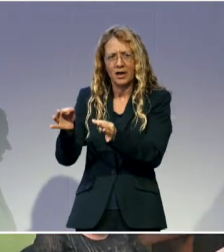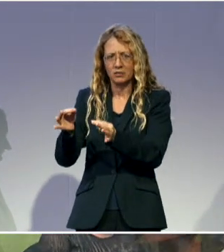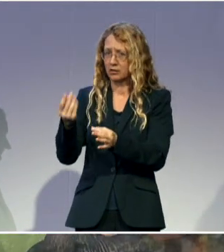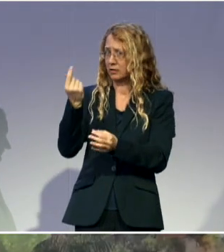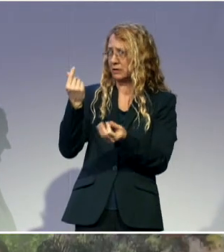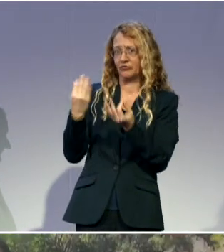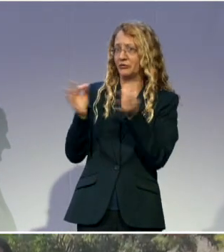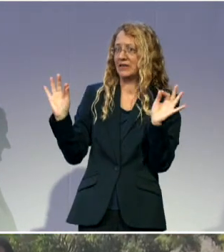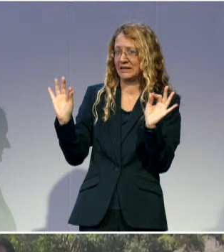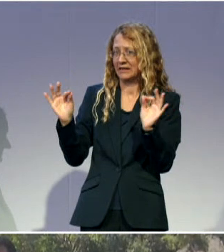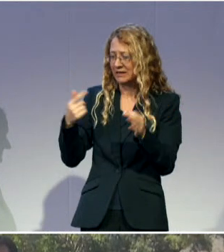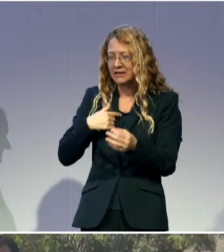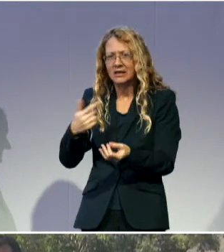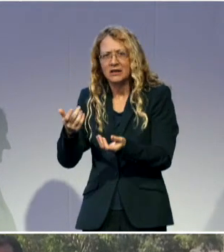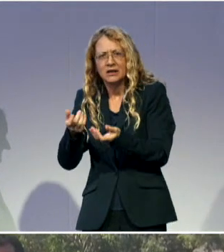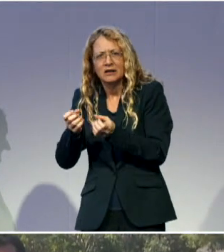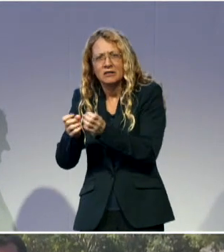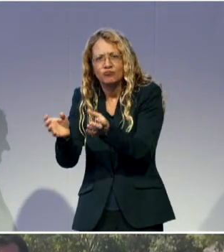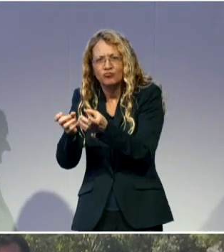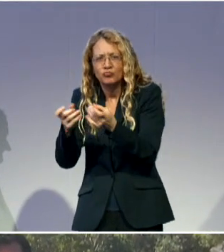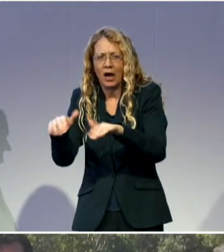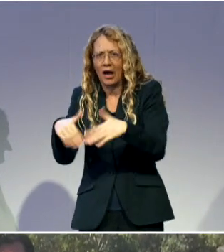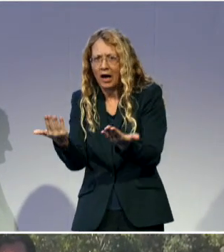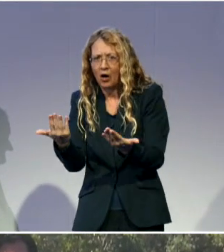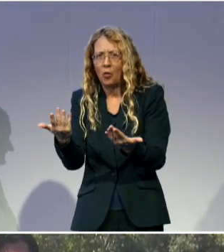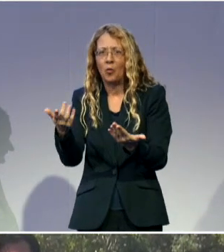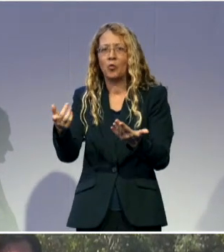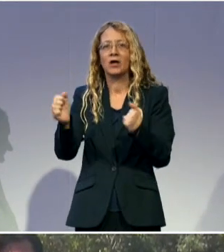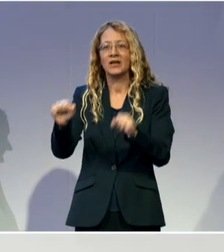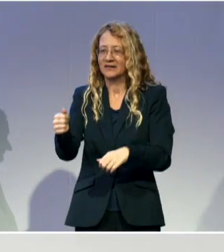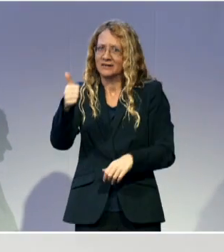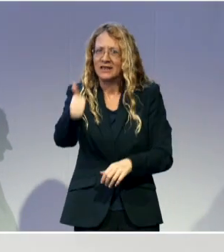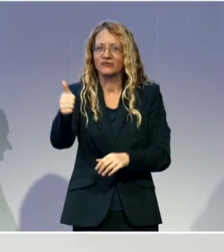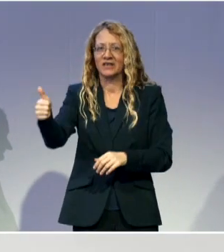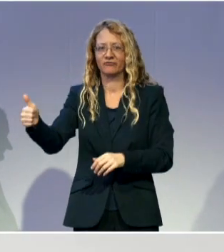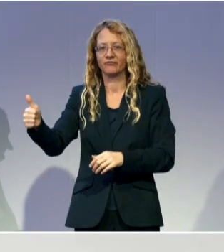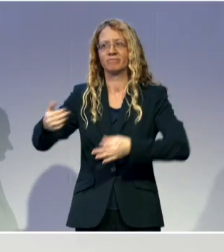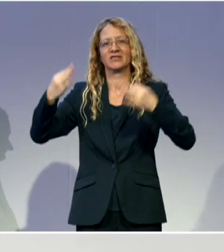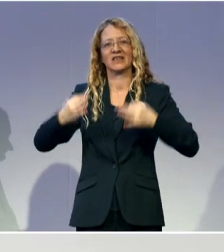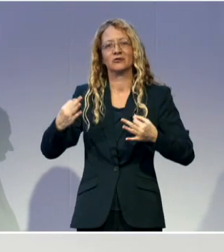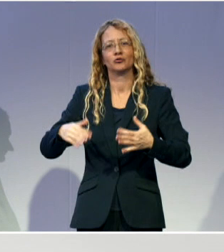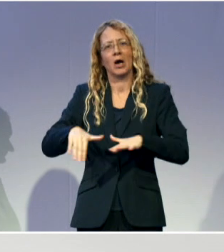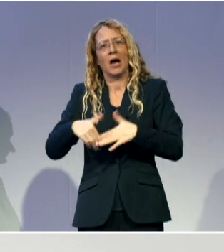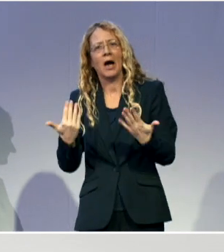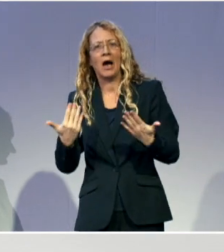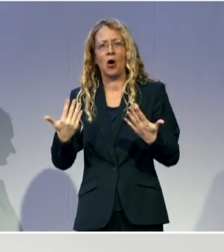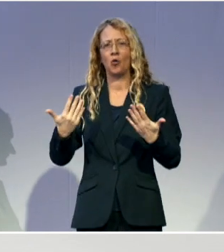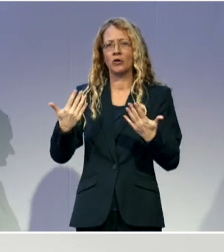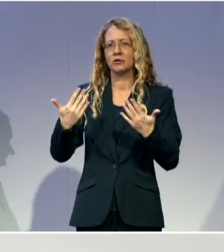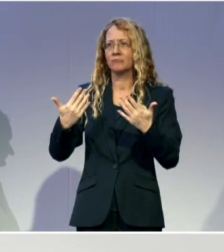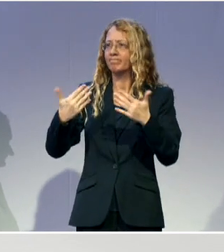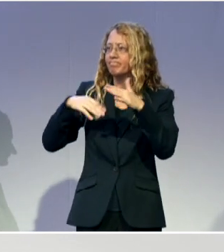with disabilities and their families can make their own decisions and access justice.